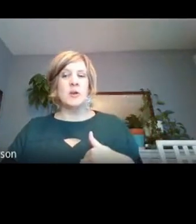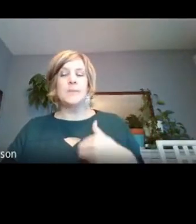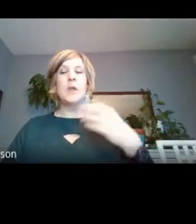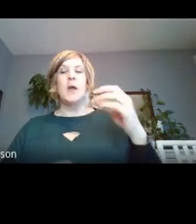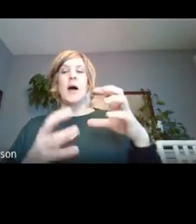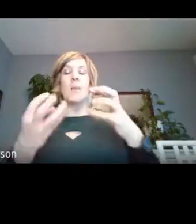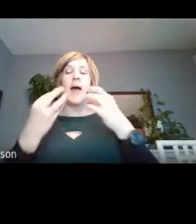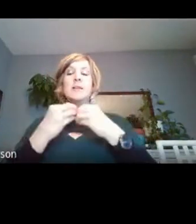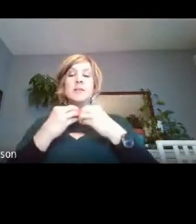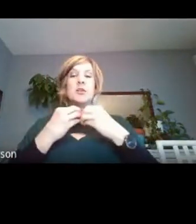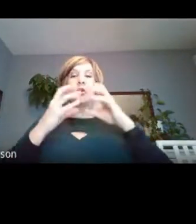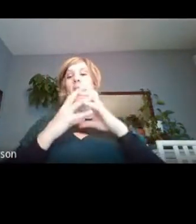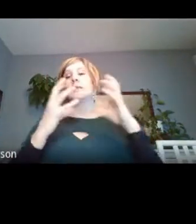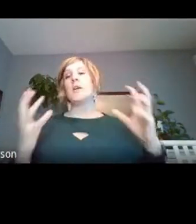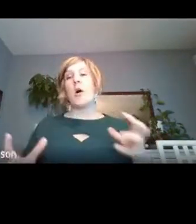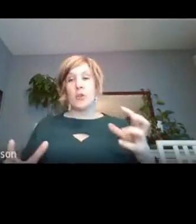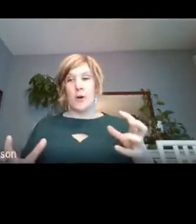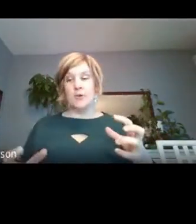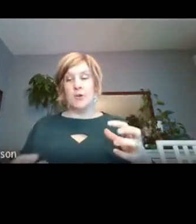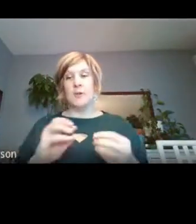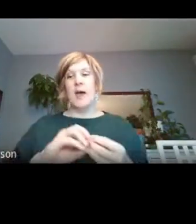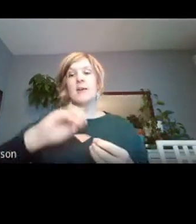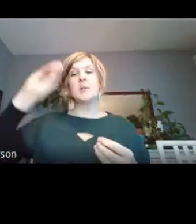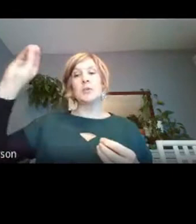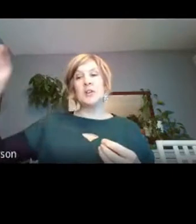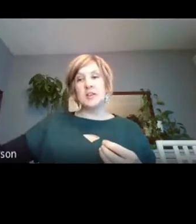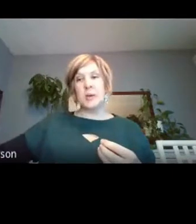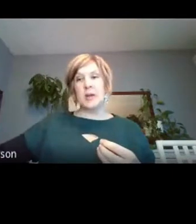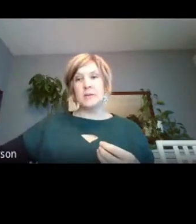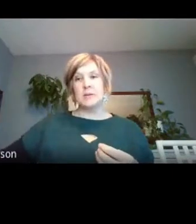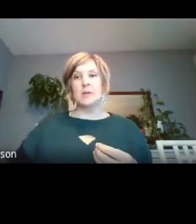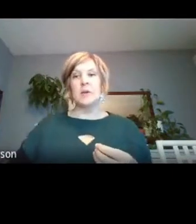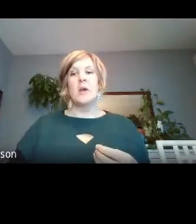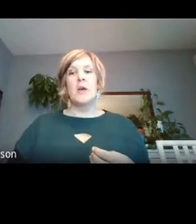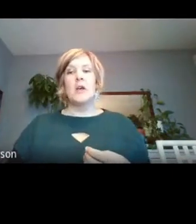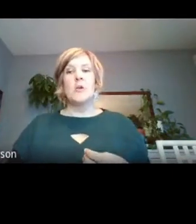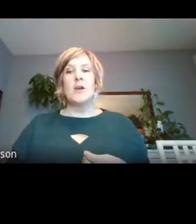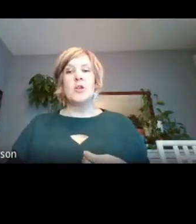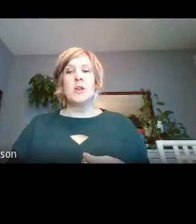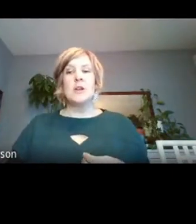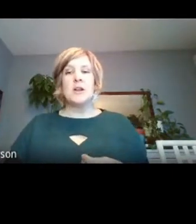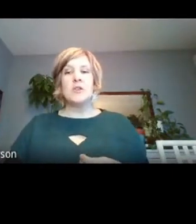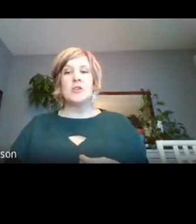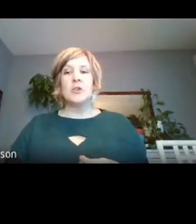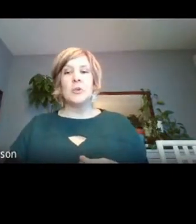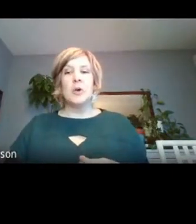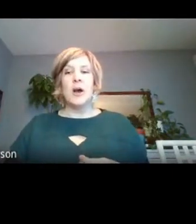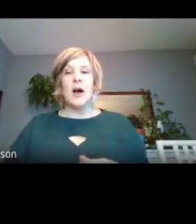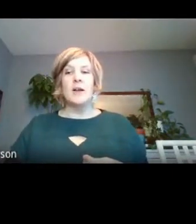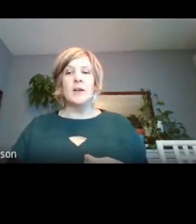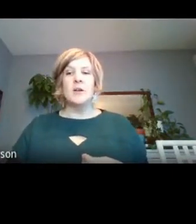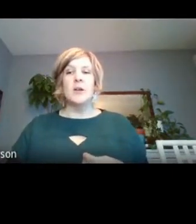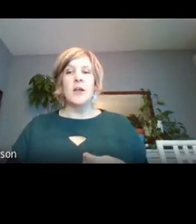questions here um as the teacher i see all the questions as the participant you actually need to